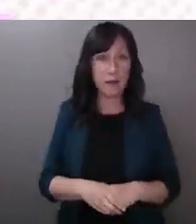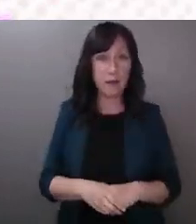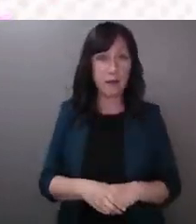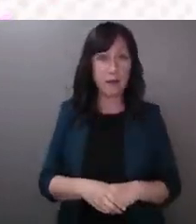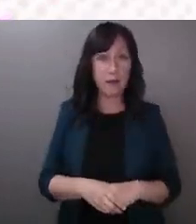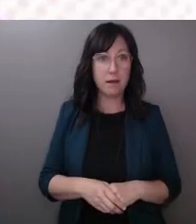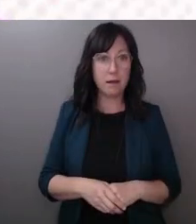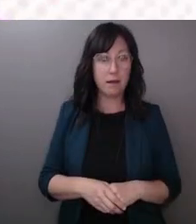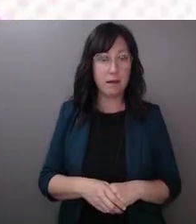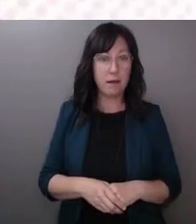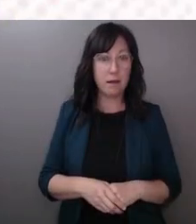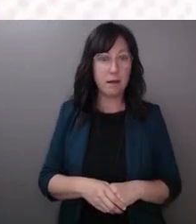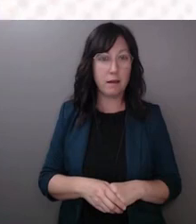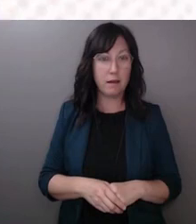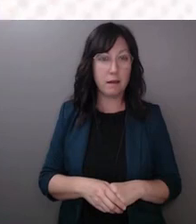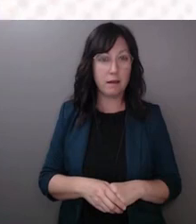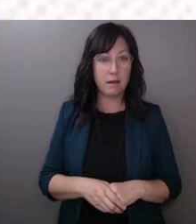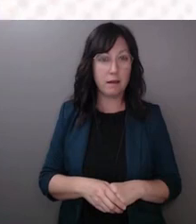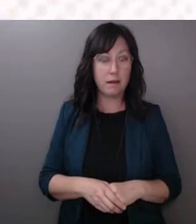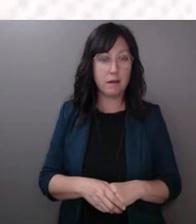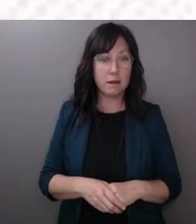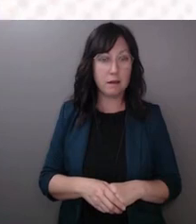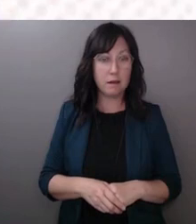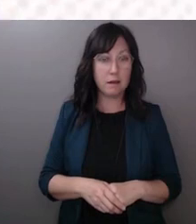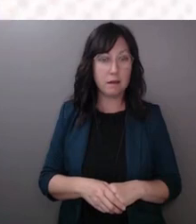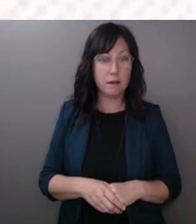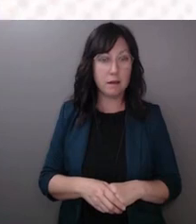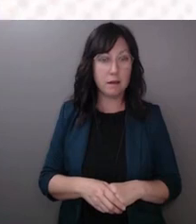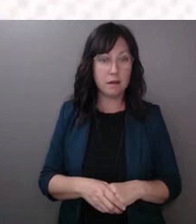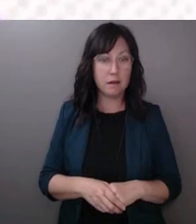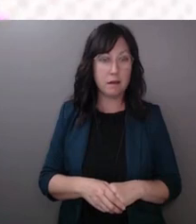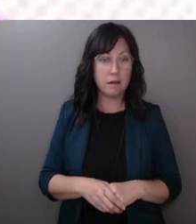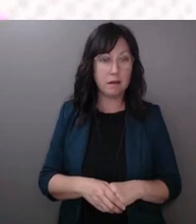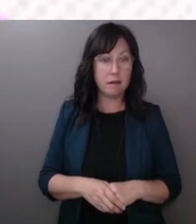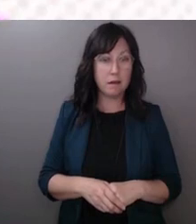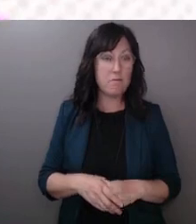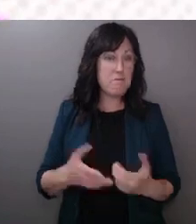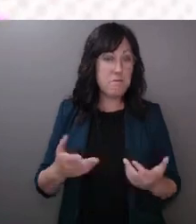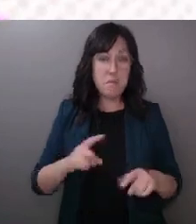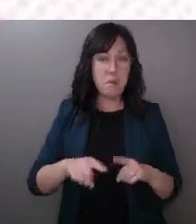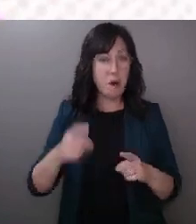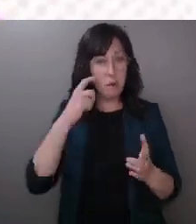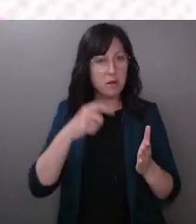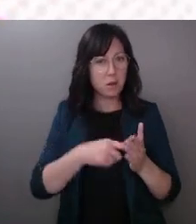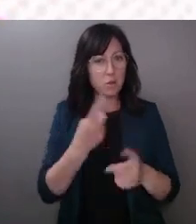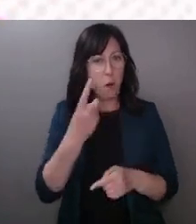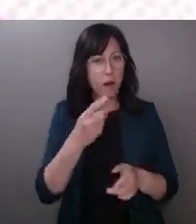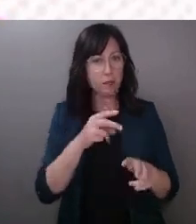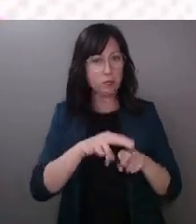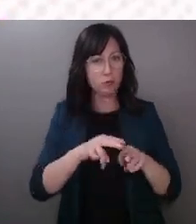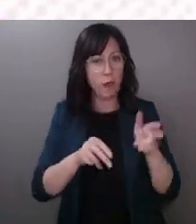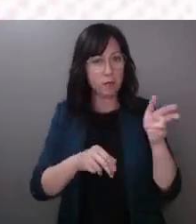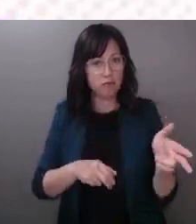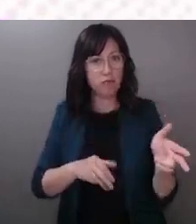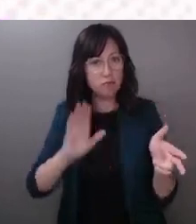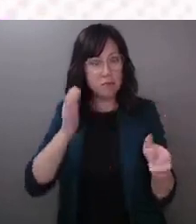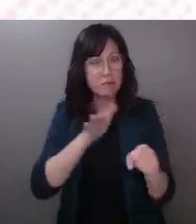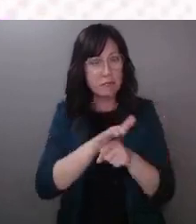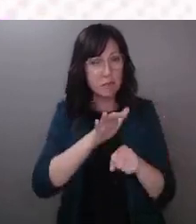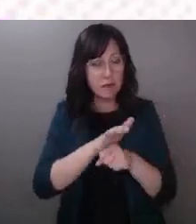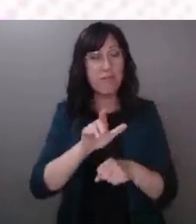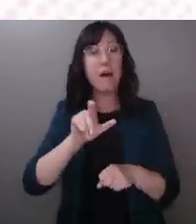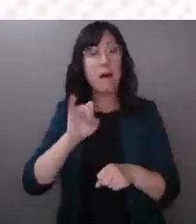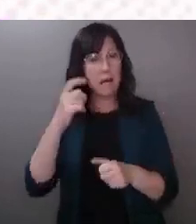because it was like that. And now with the ridership, we don't have any reason to do so. So when we will need to run double